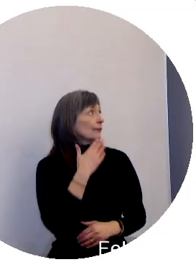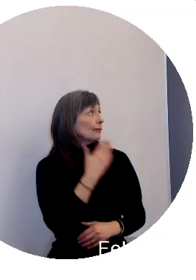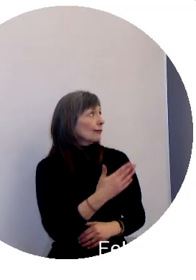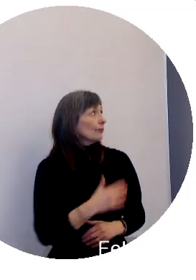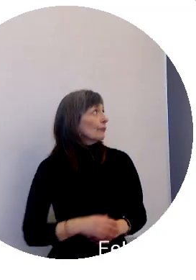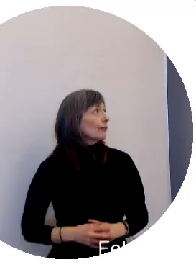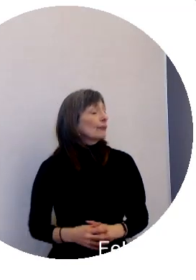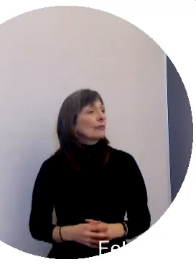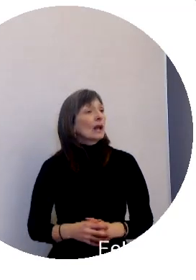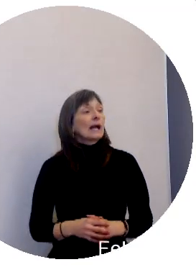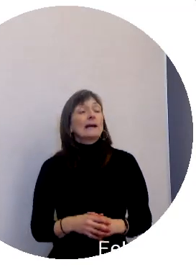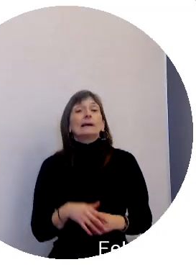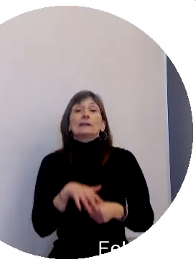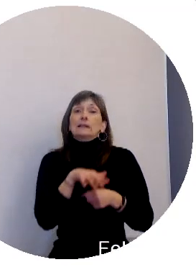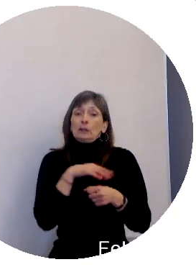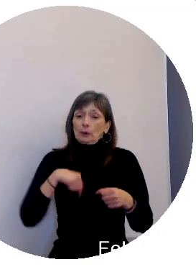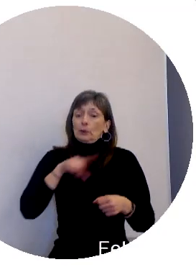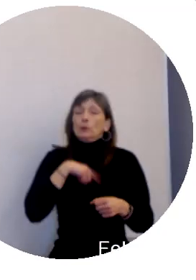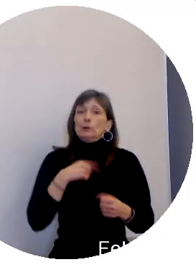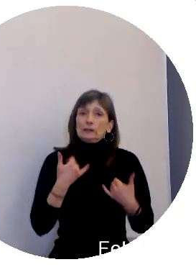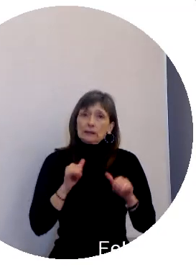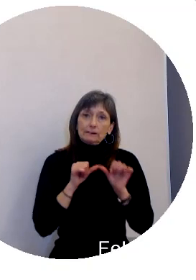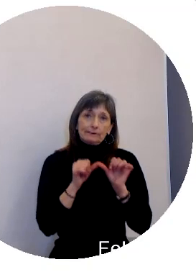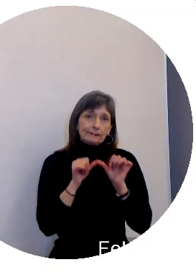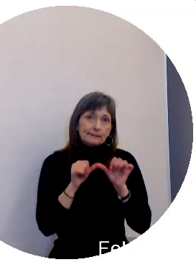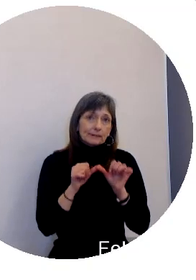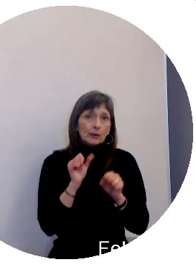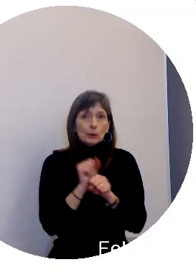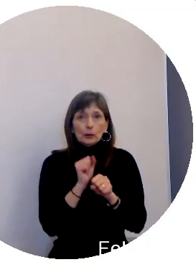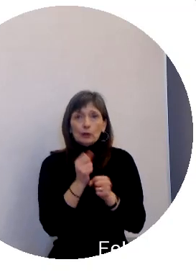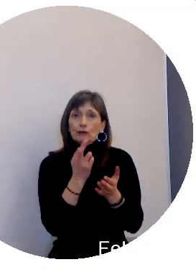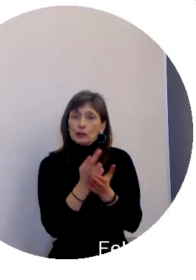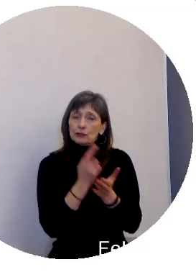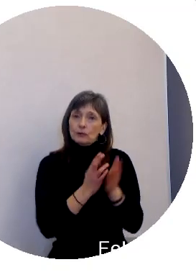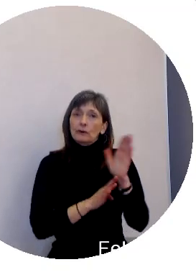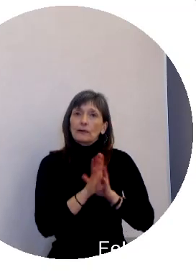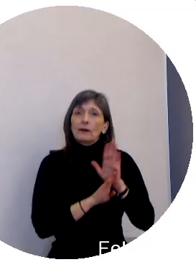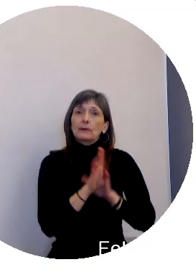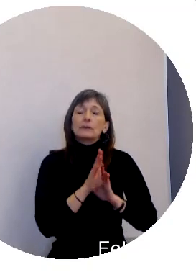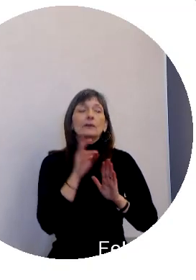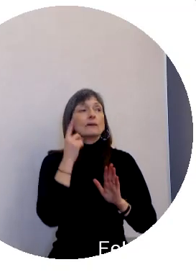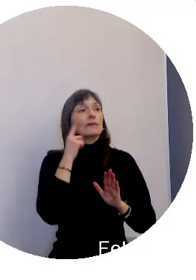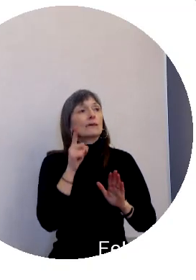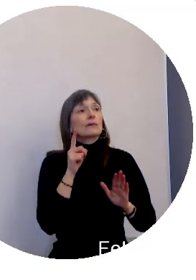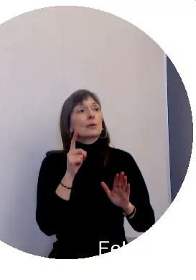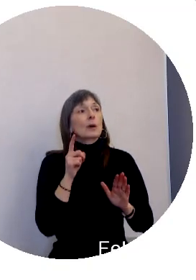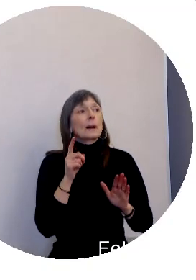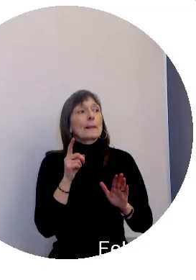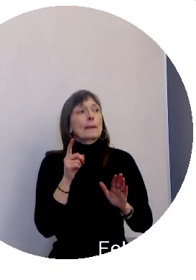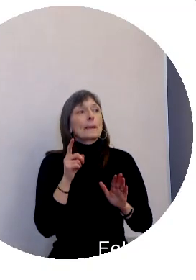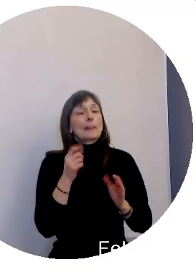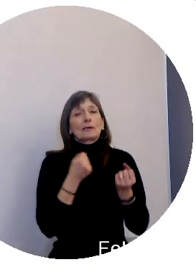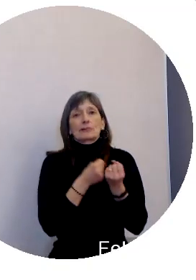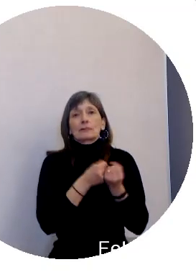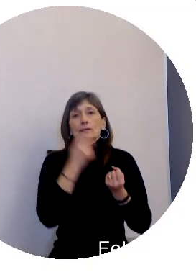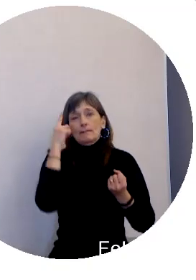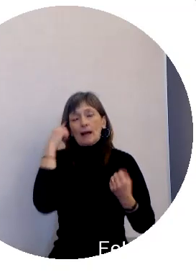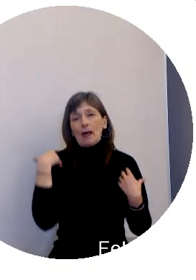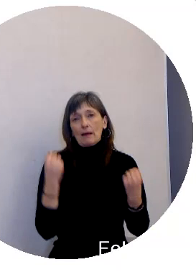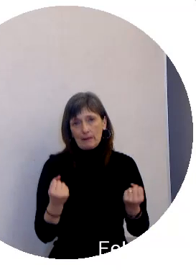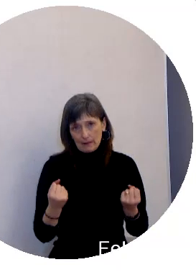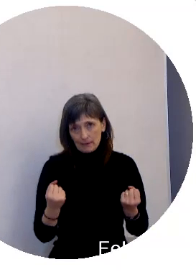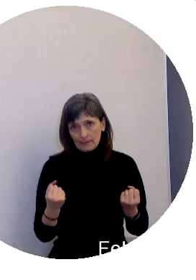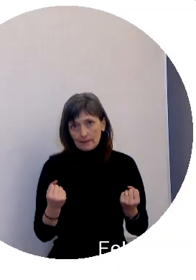Thank you. The district continues a significant amount of work and resources developed or dedicated to support mental